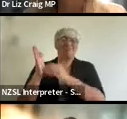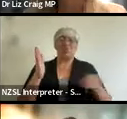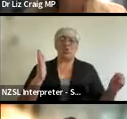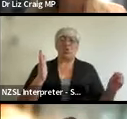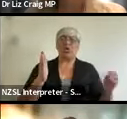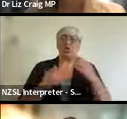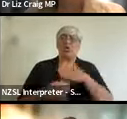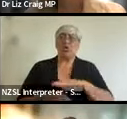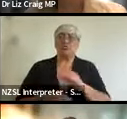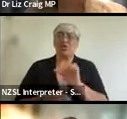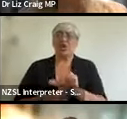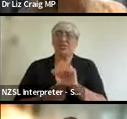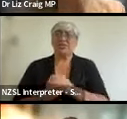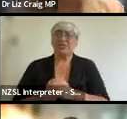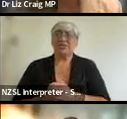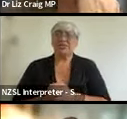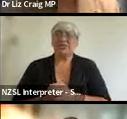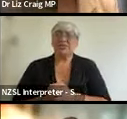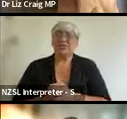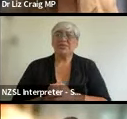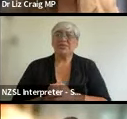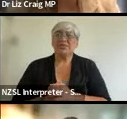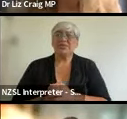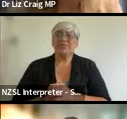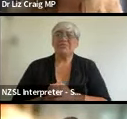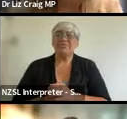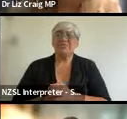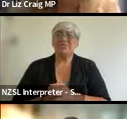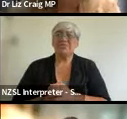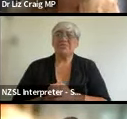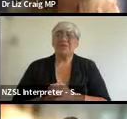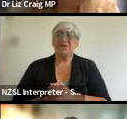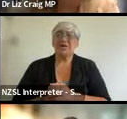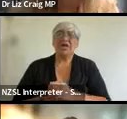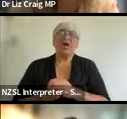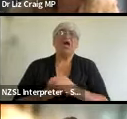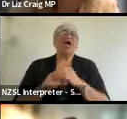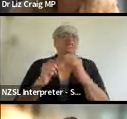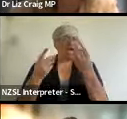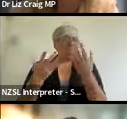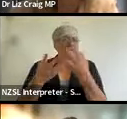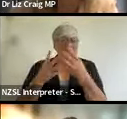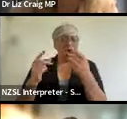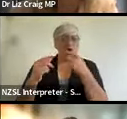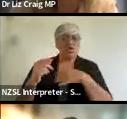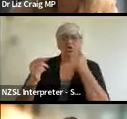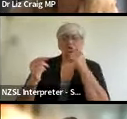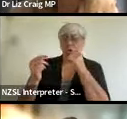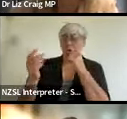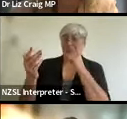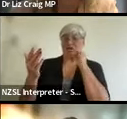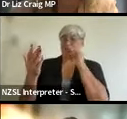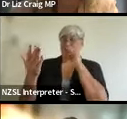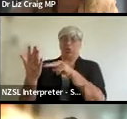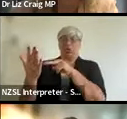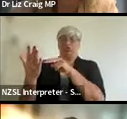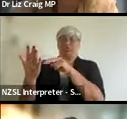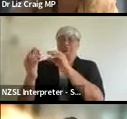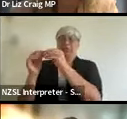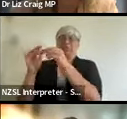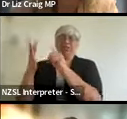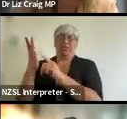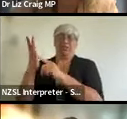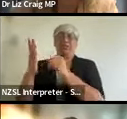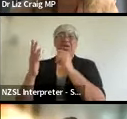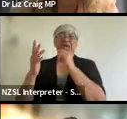just wonder if there was something that you saw in the bill, for instance, with the committee, whether if it